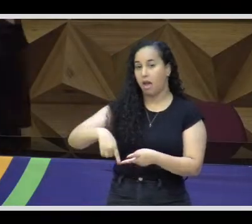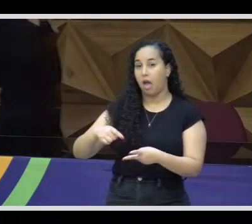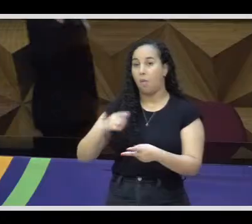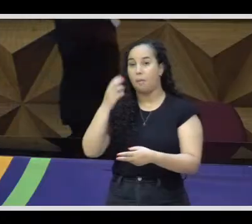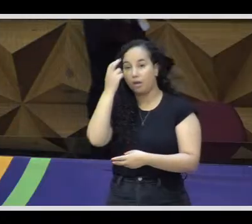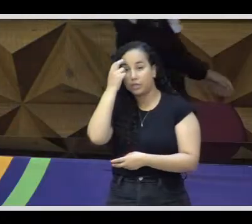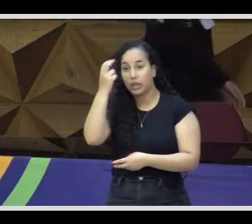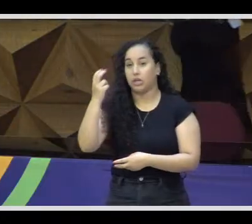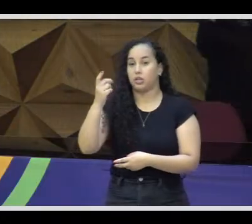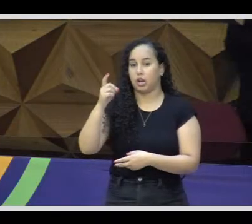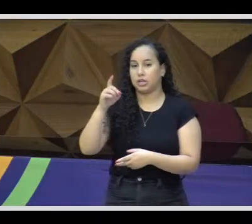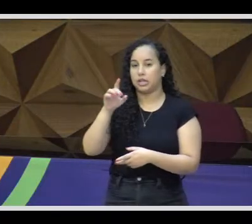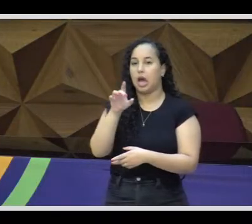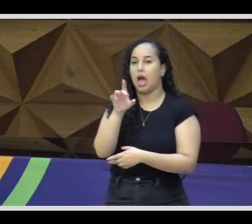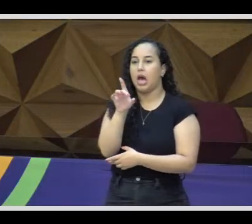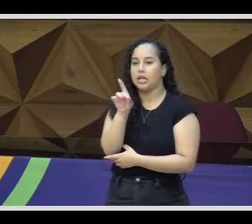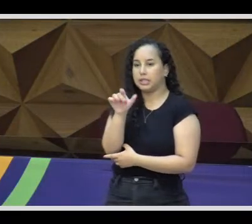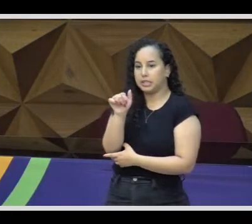house data